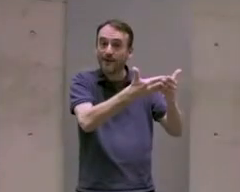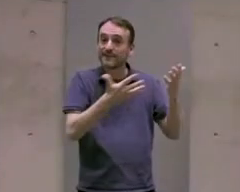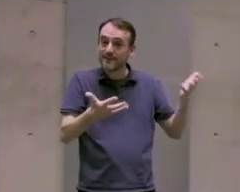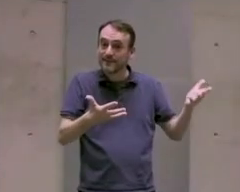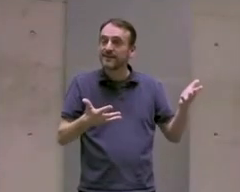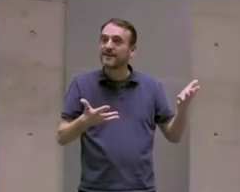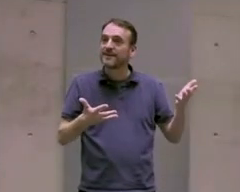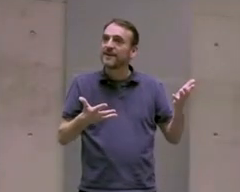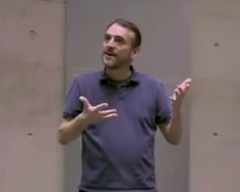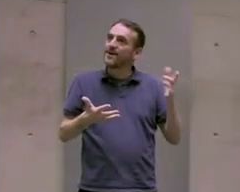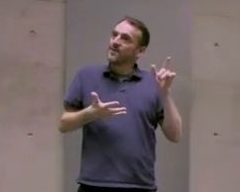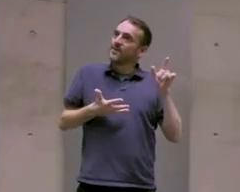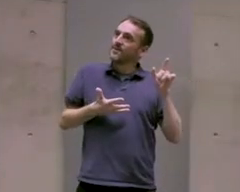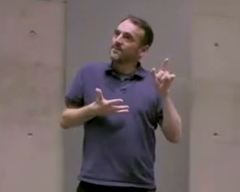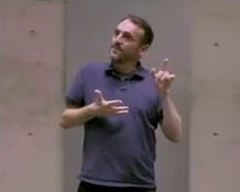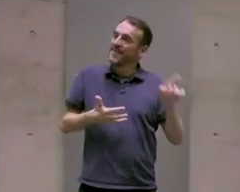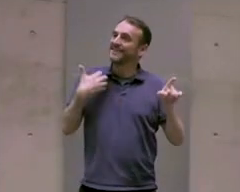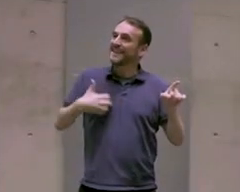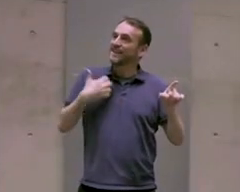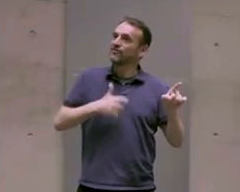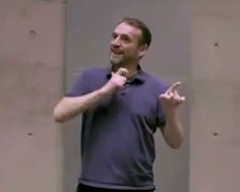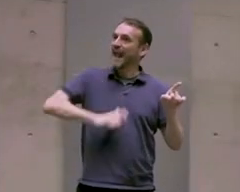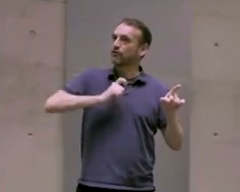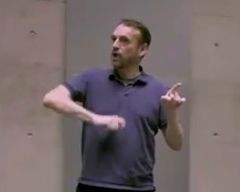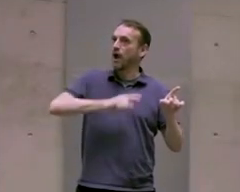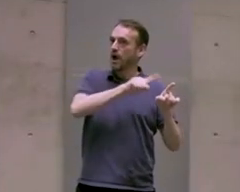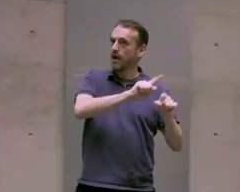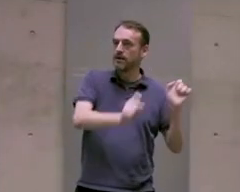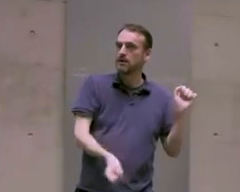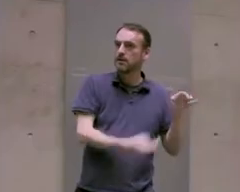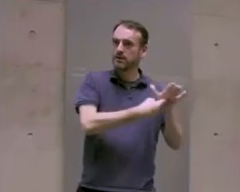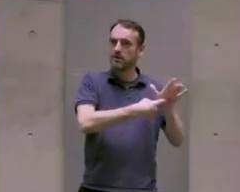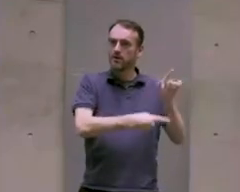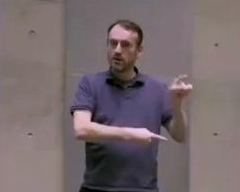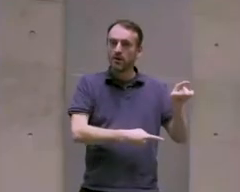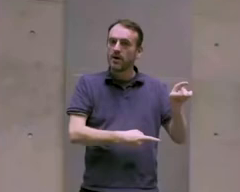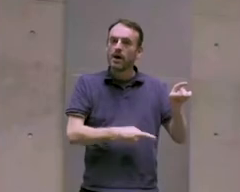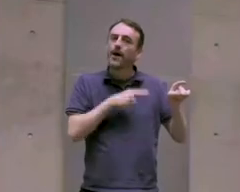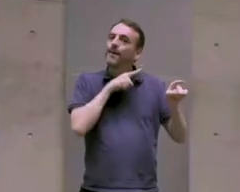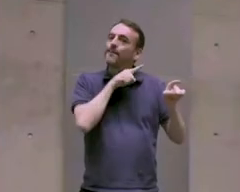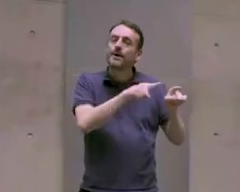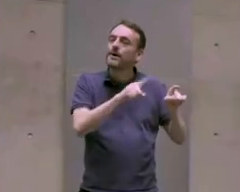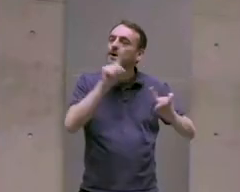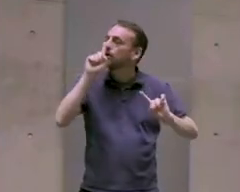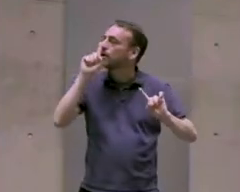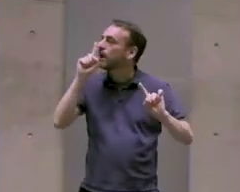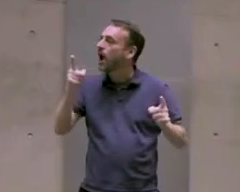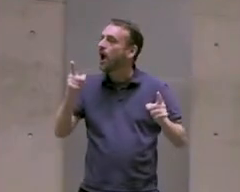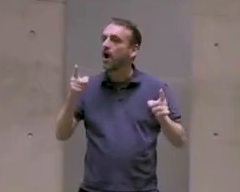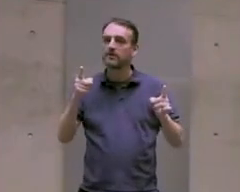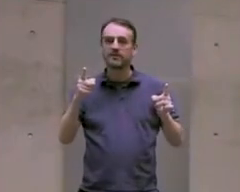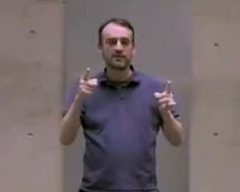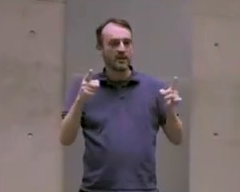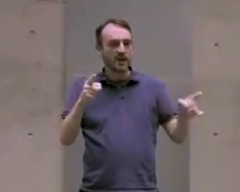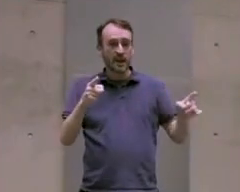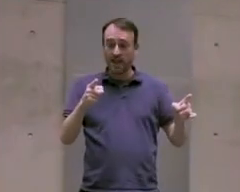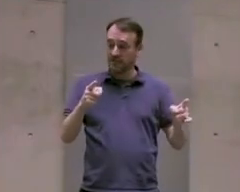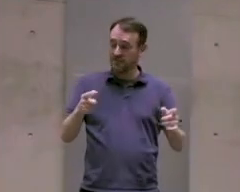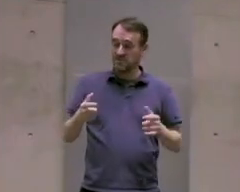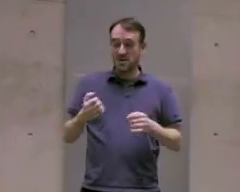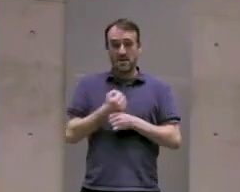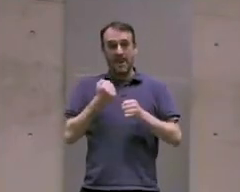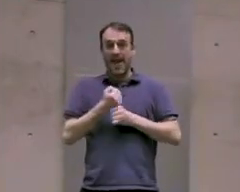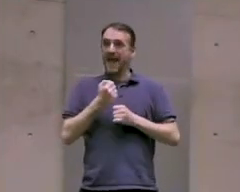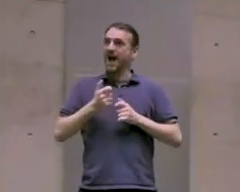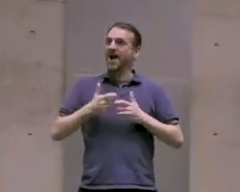like that's the interesting kind of character. But you kind of can't overpower the player in that way, and actually the